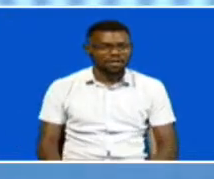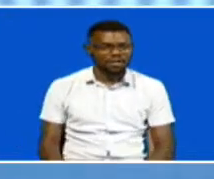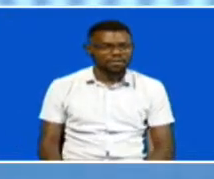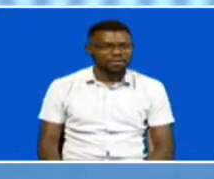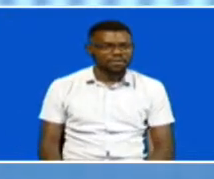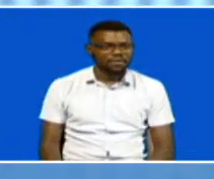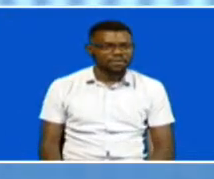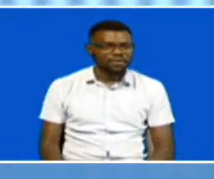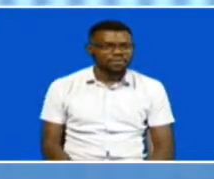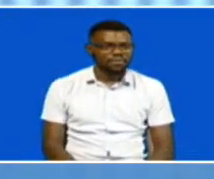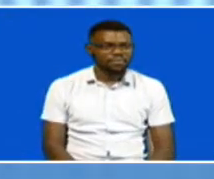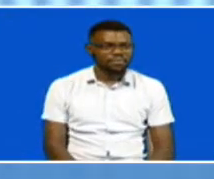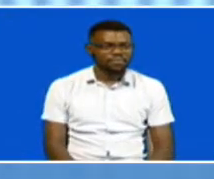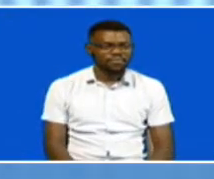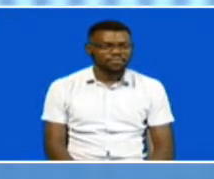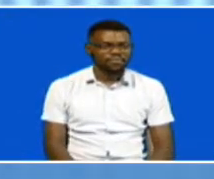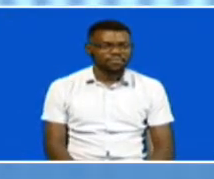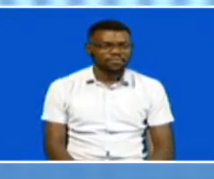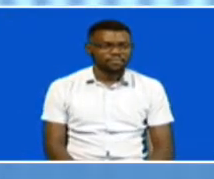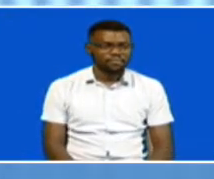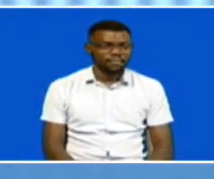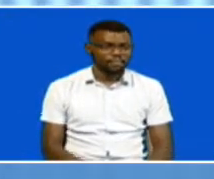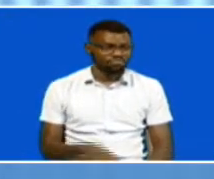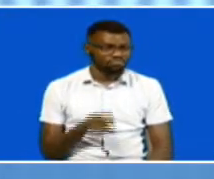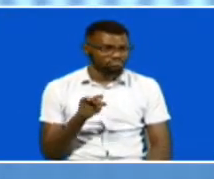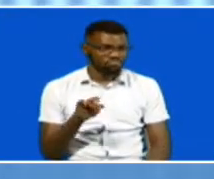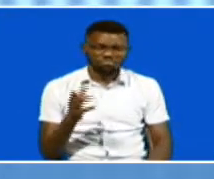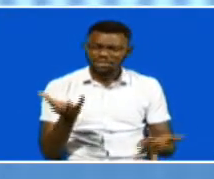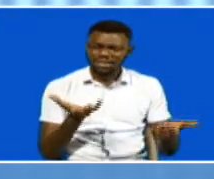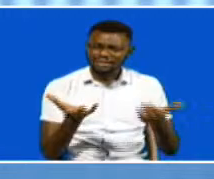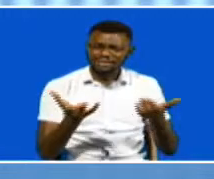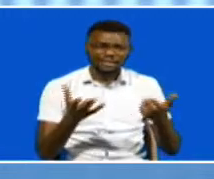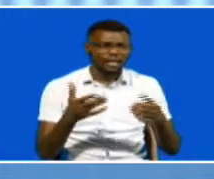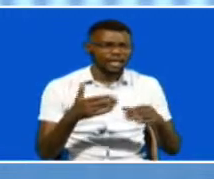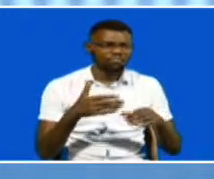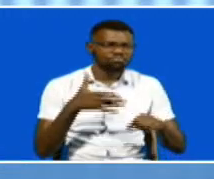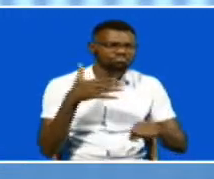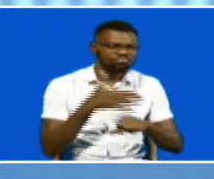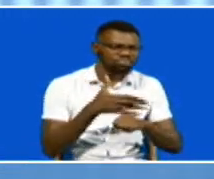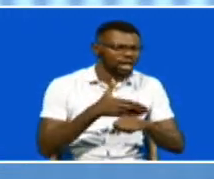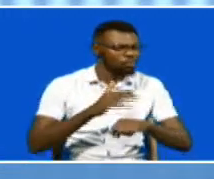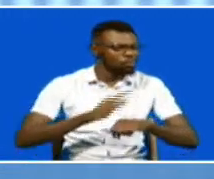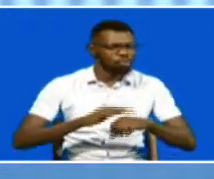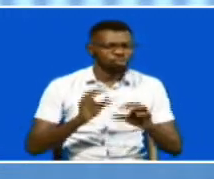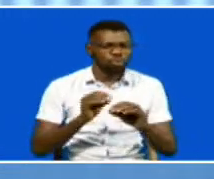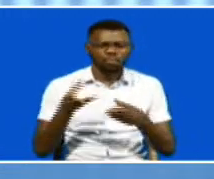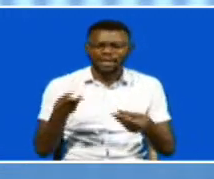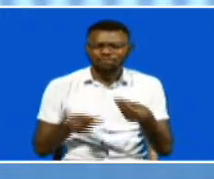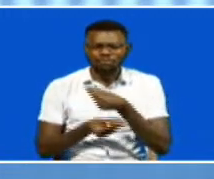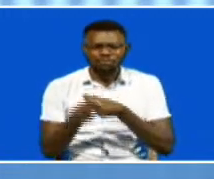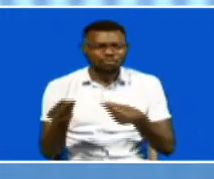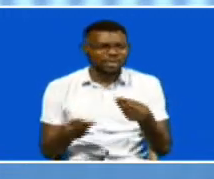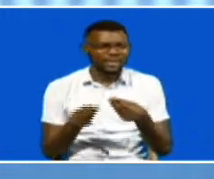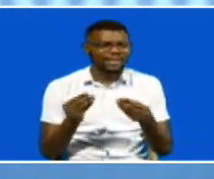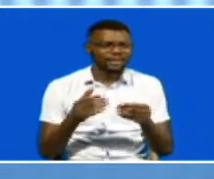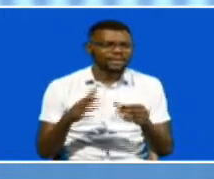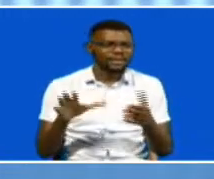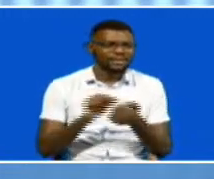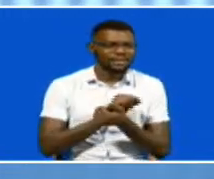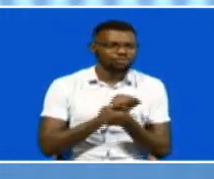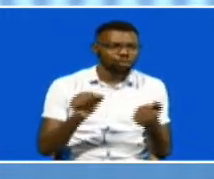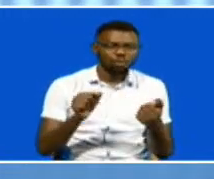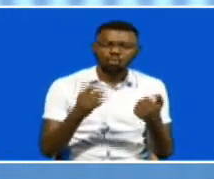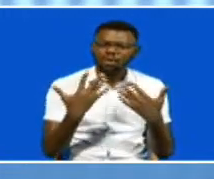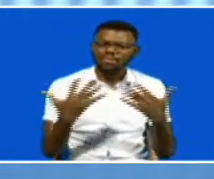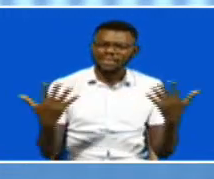So now the issue of illicit trade has a significant effect on the economy. It is estimated that one out of every five products sold